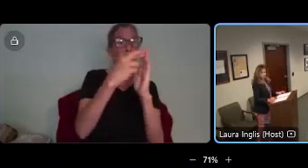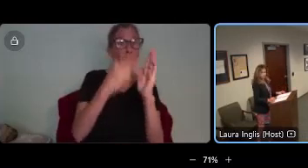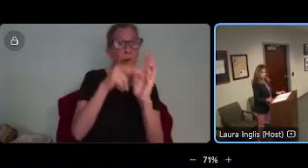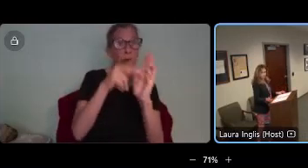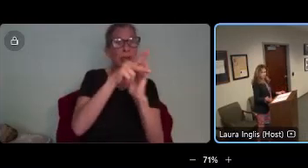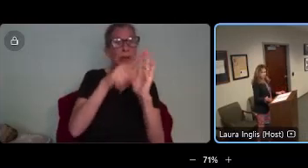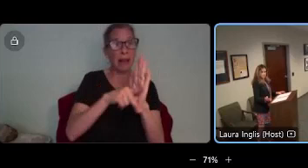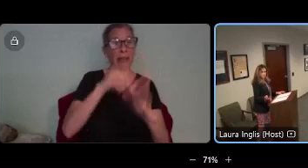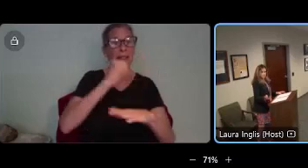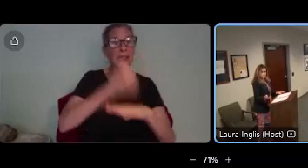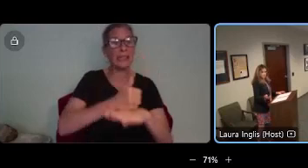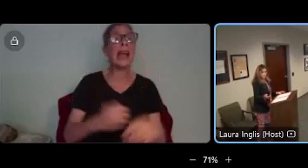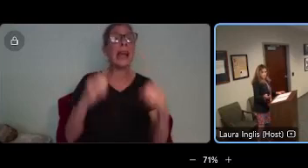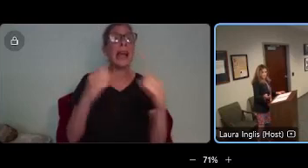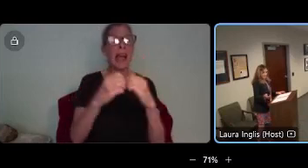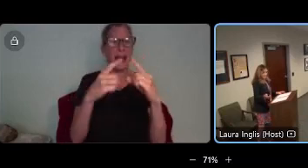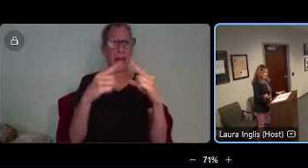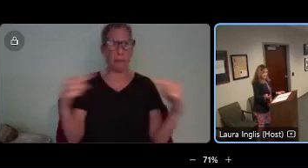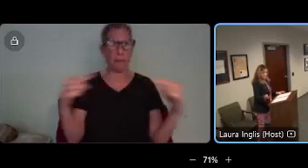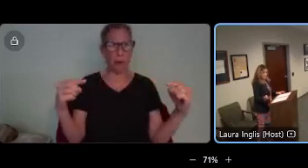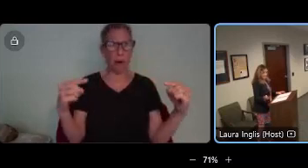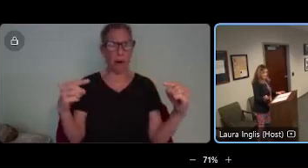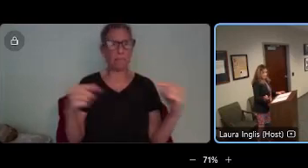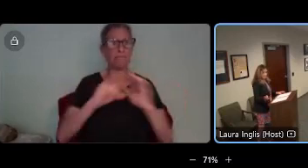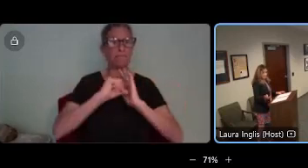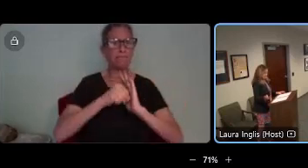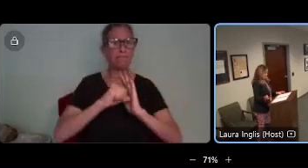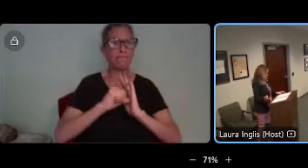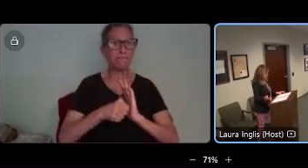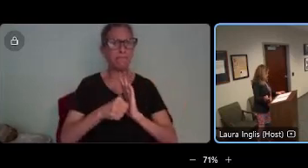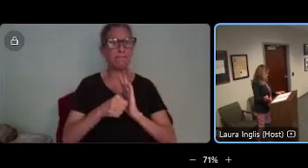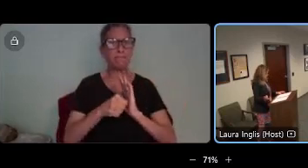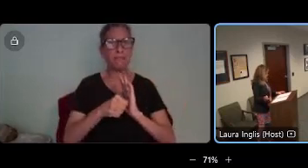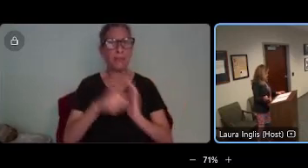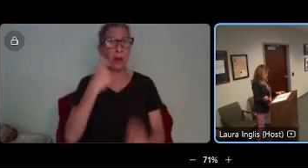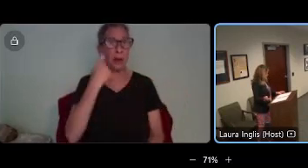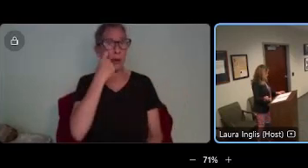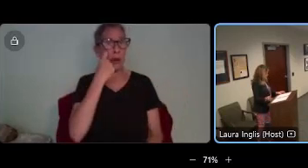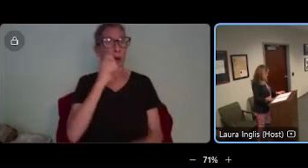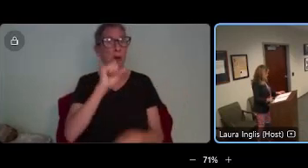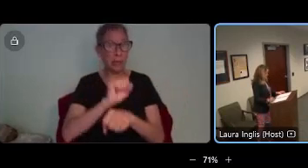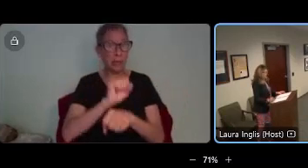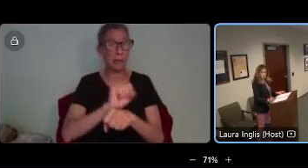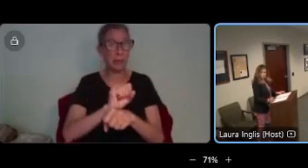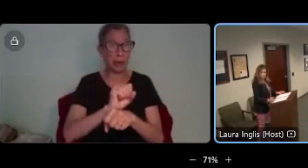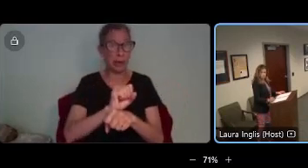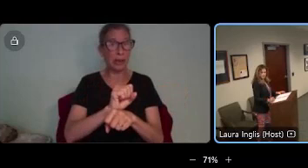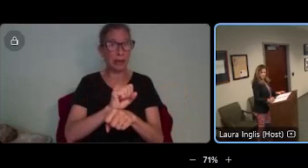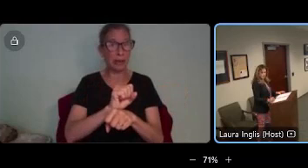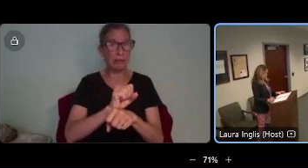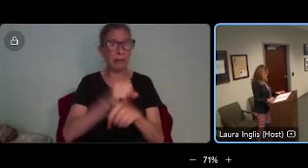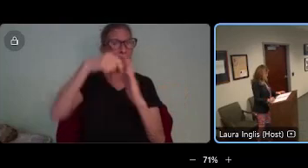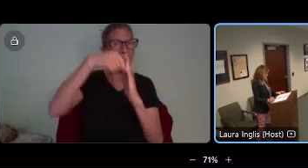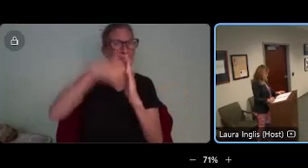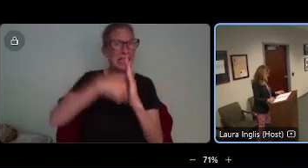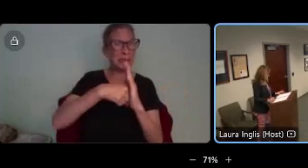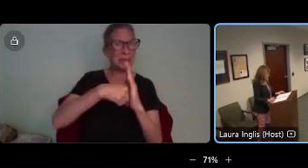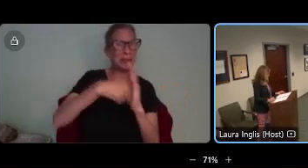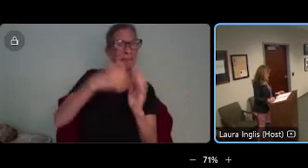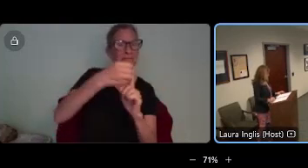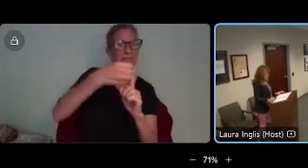much more. Want to highlight just a bit of our recent work for you to give you a little deeper flavor of what we